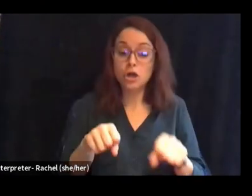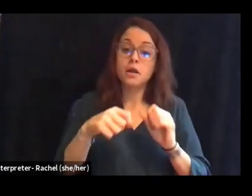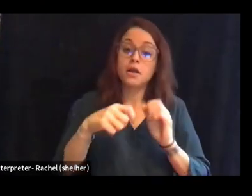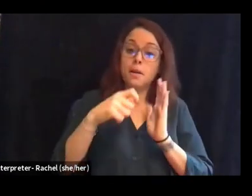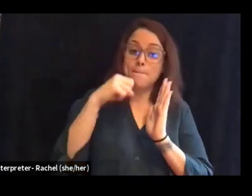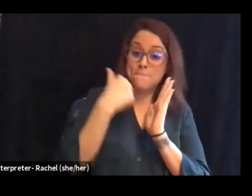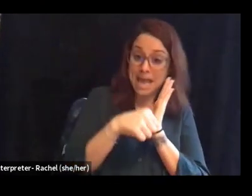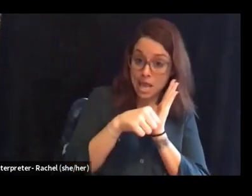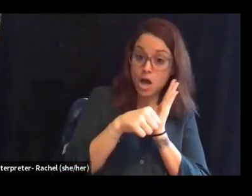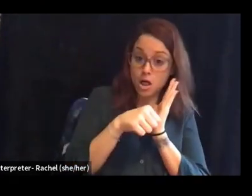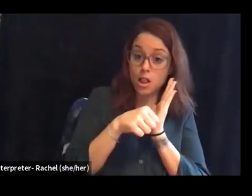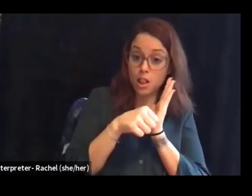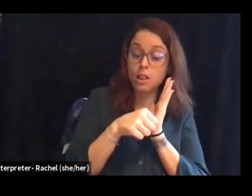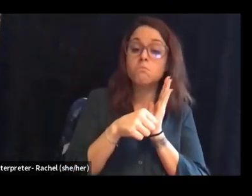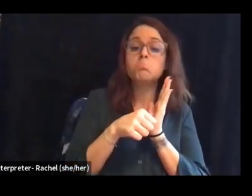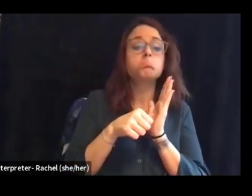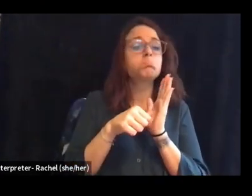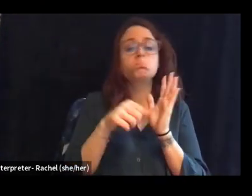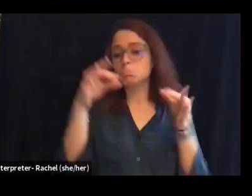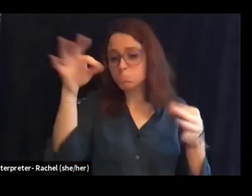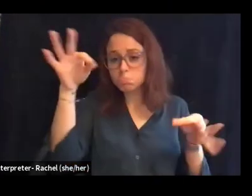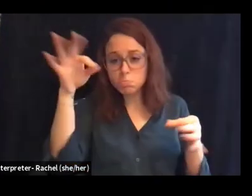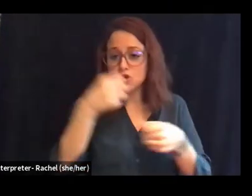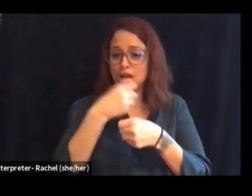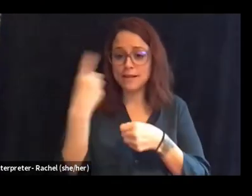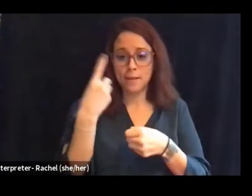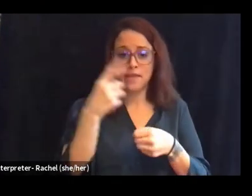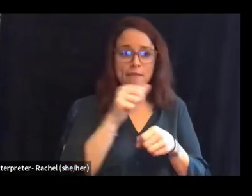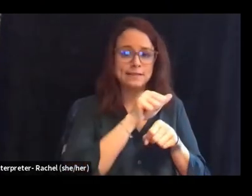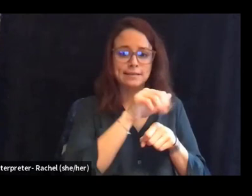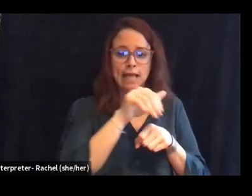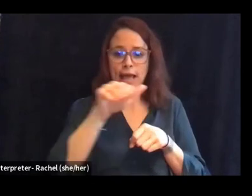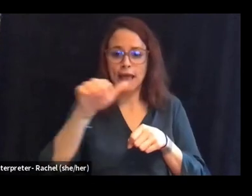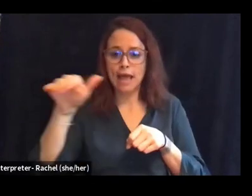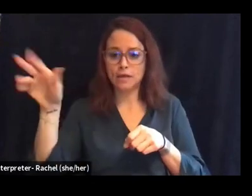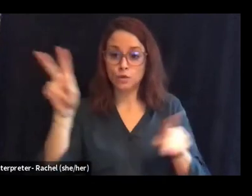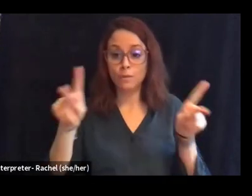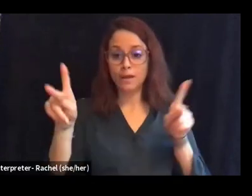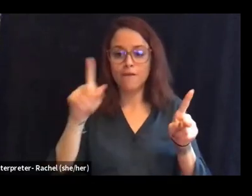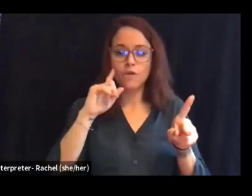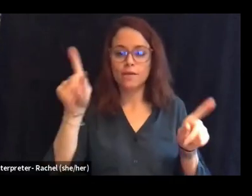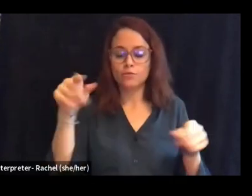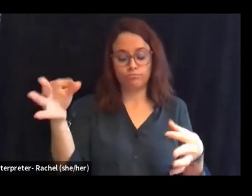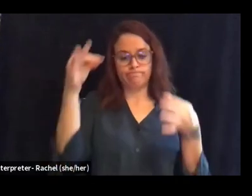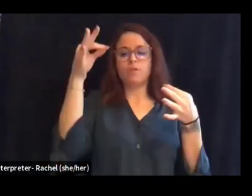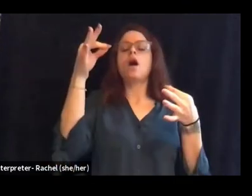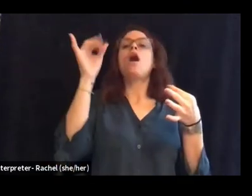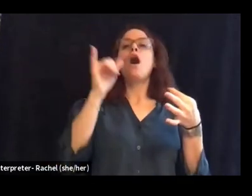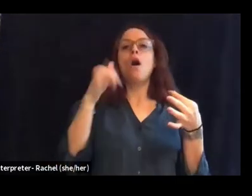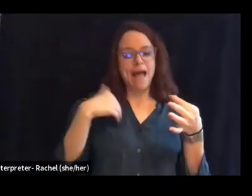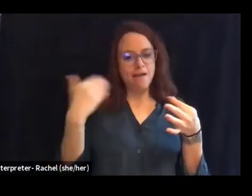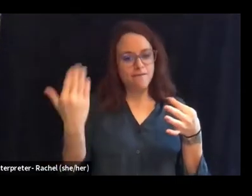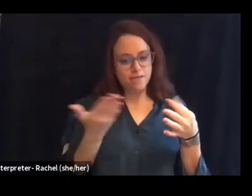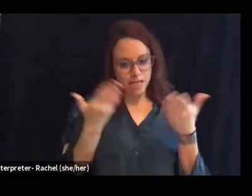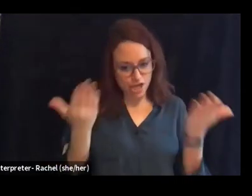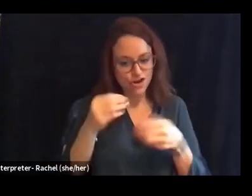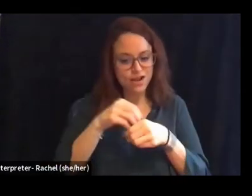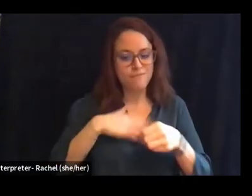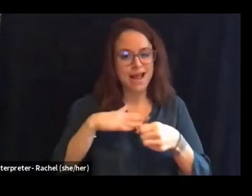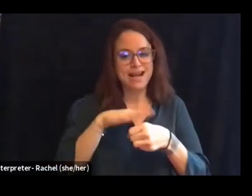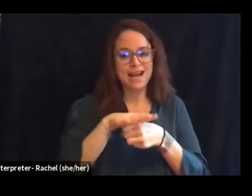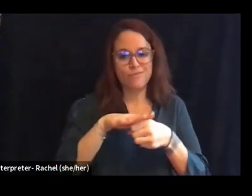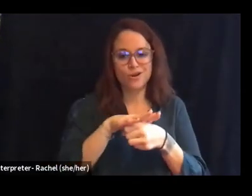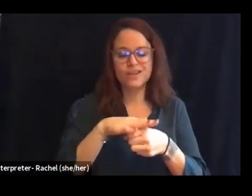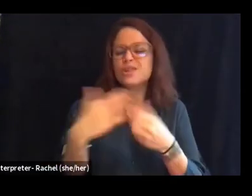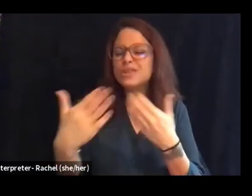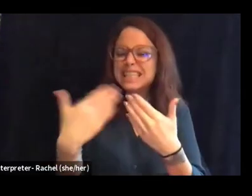shop, as a yogurt shop right here in their neighborhood. So it's kind of easy to communicate it. And so that's